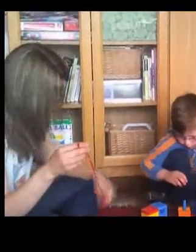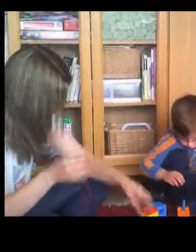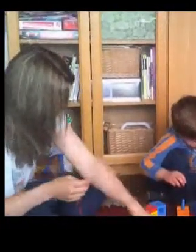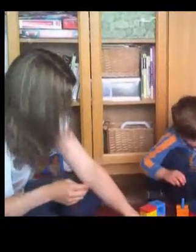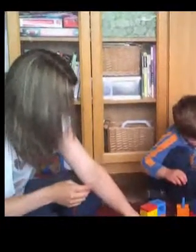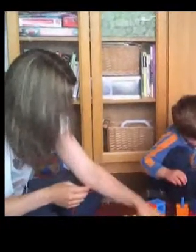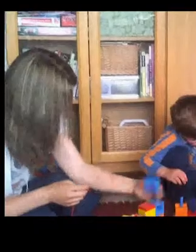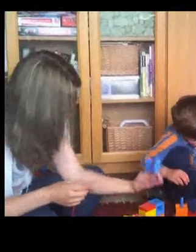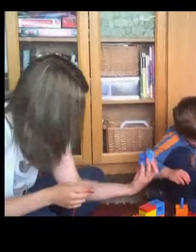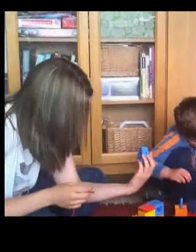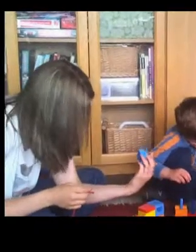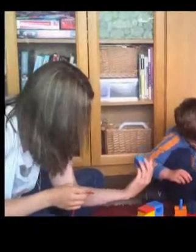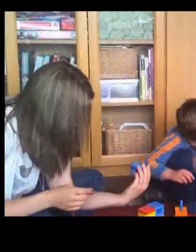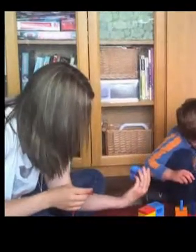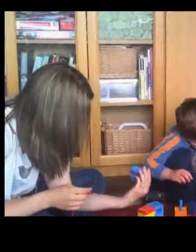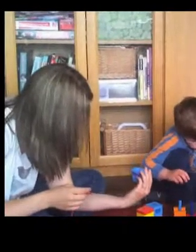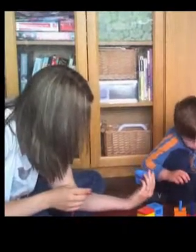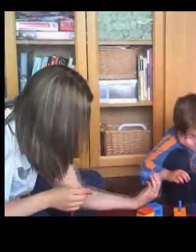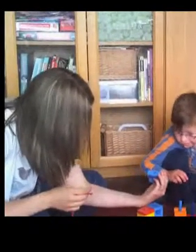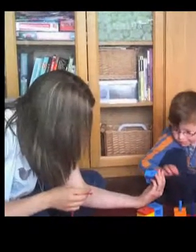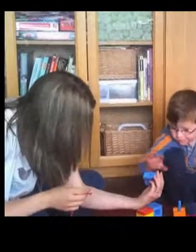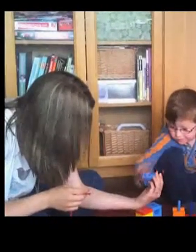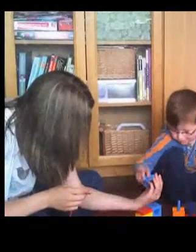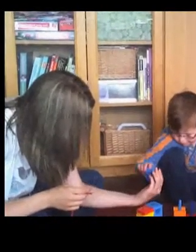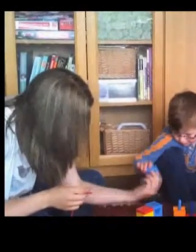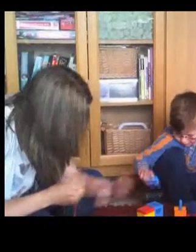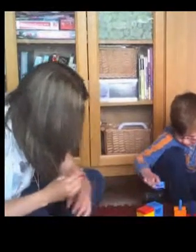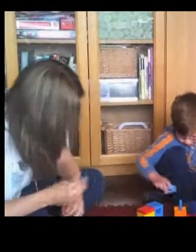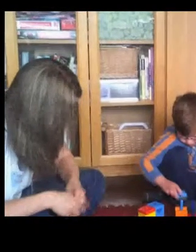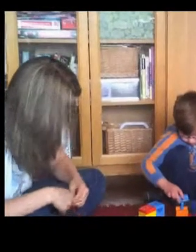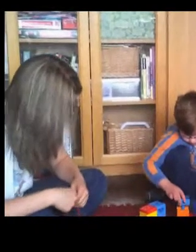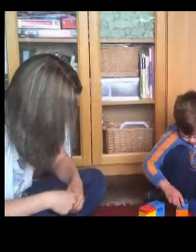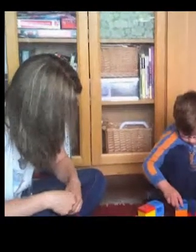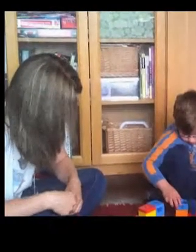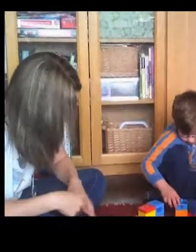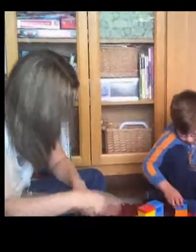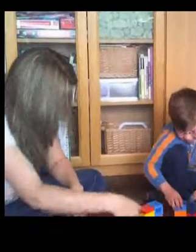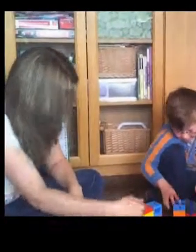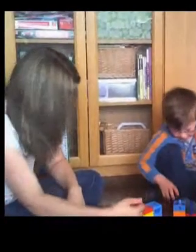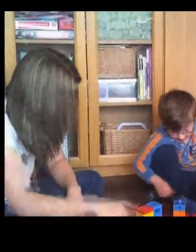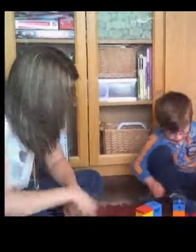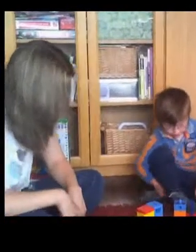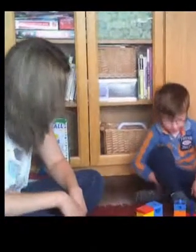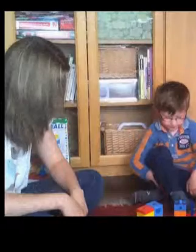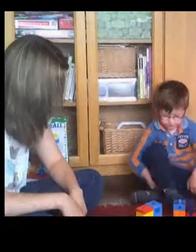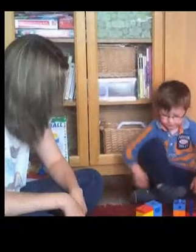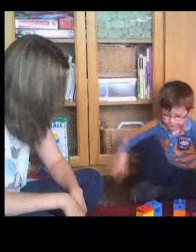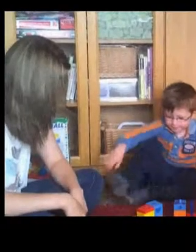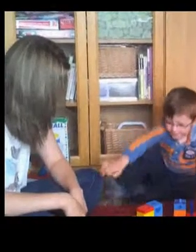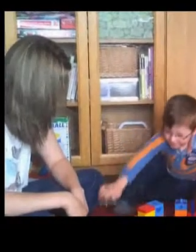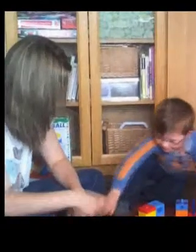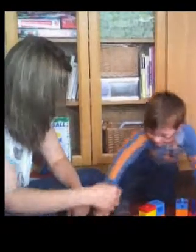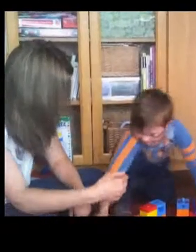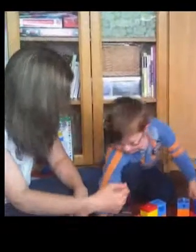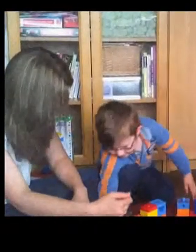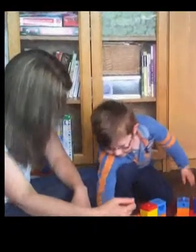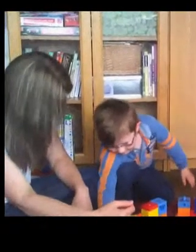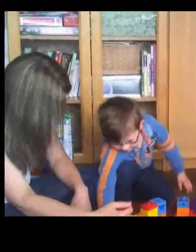Mum allows Kaelin space and time to problem solve. Kaelin is building up a block